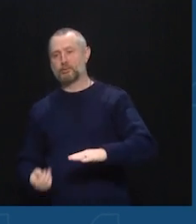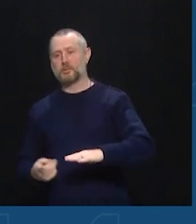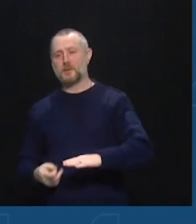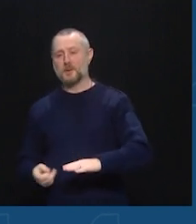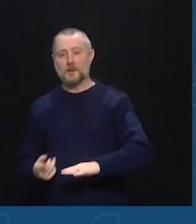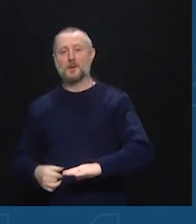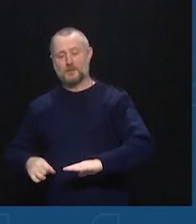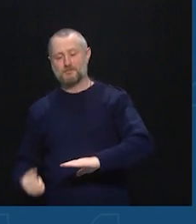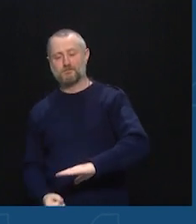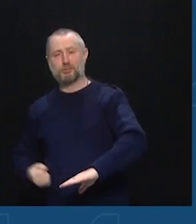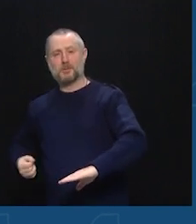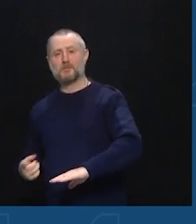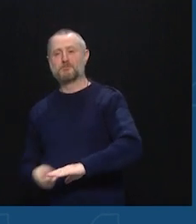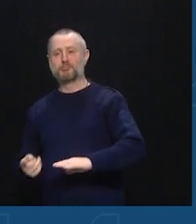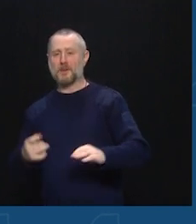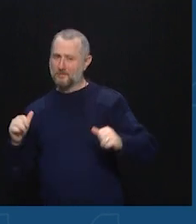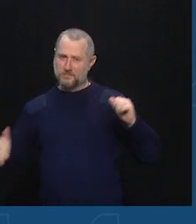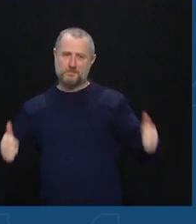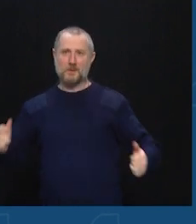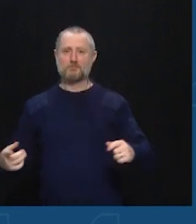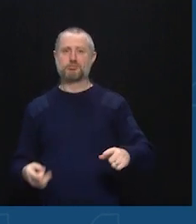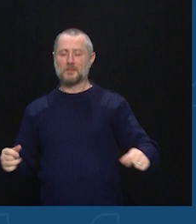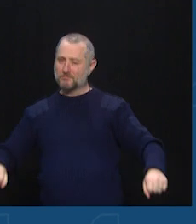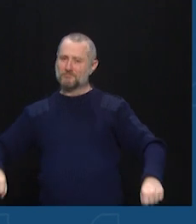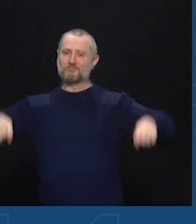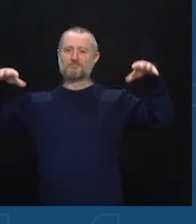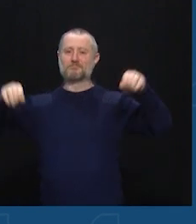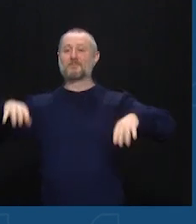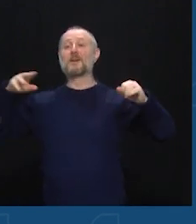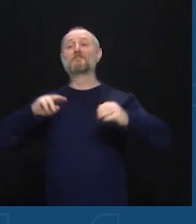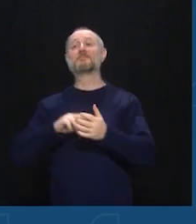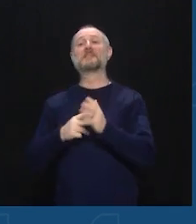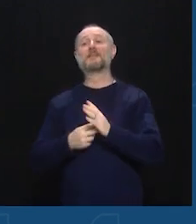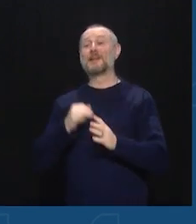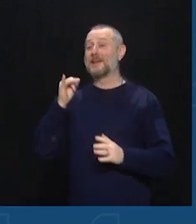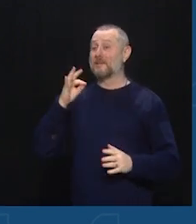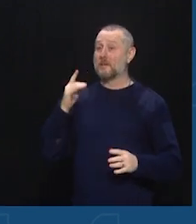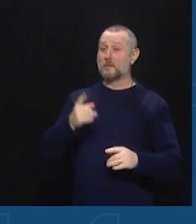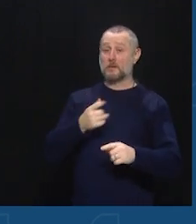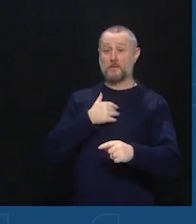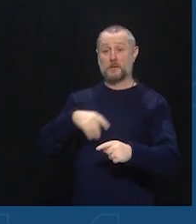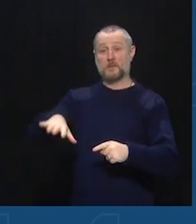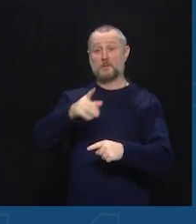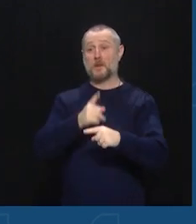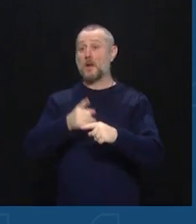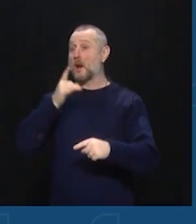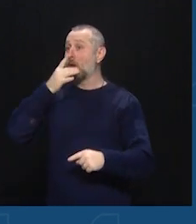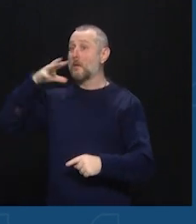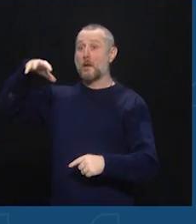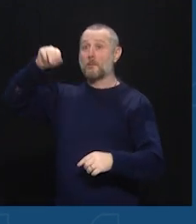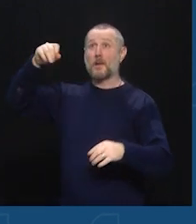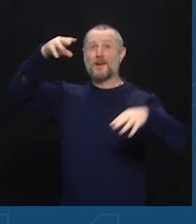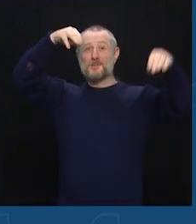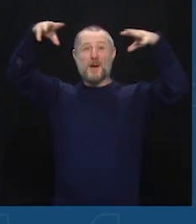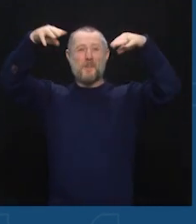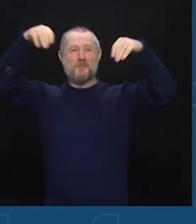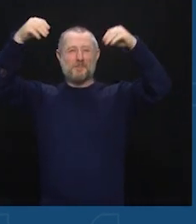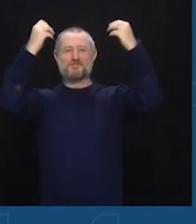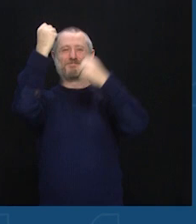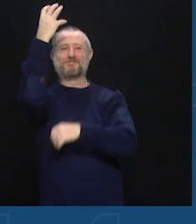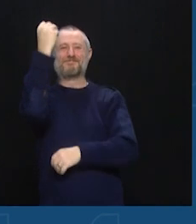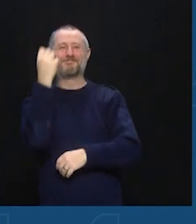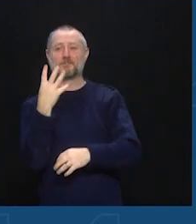sure that any traffic signals that are experiencing any power outages, that we've got capability to have backup on all of them.